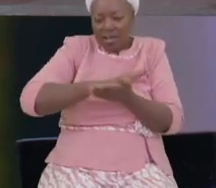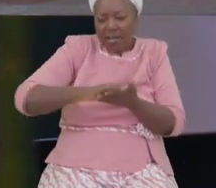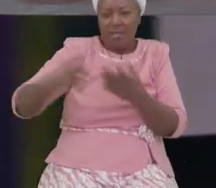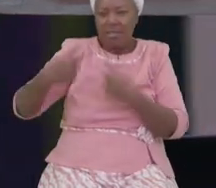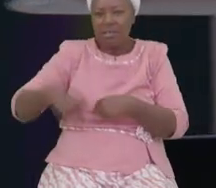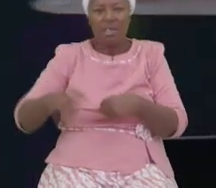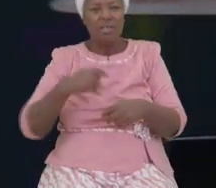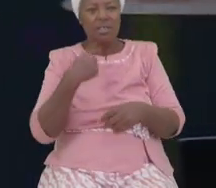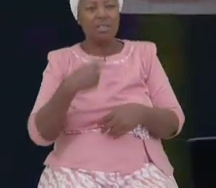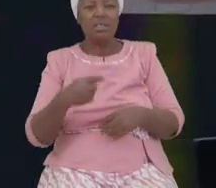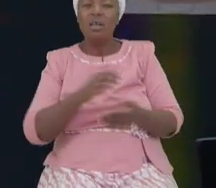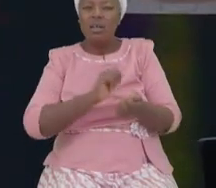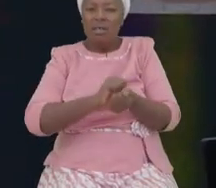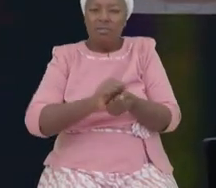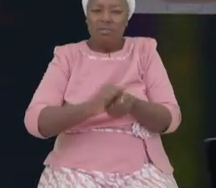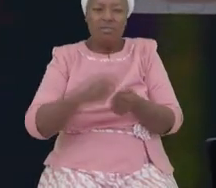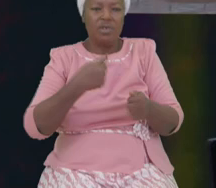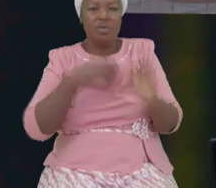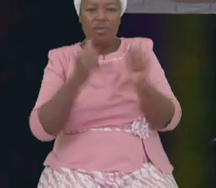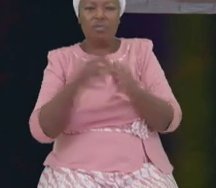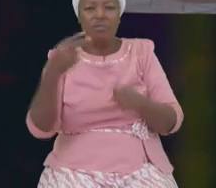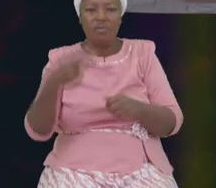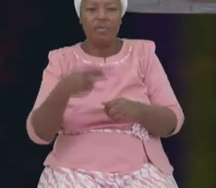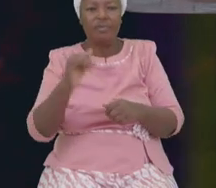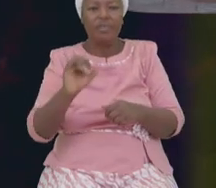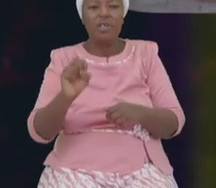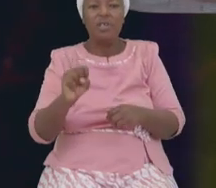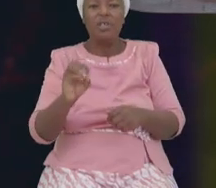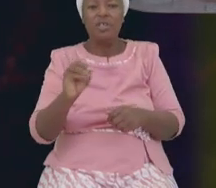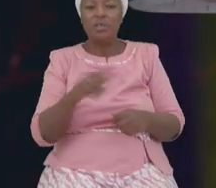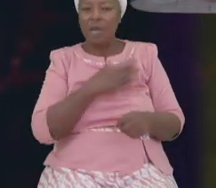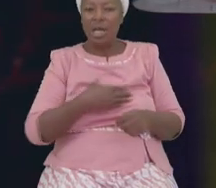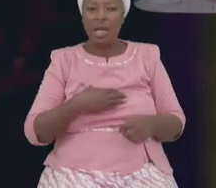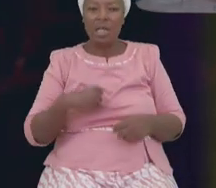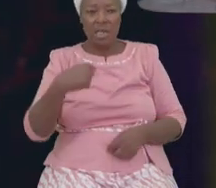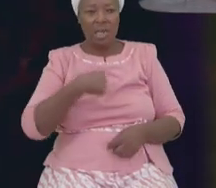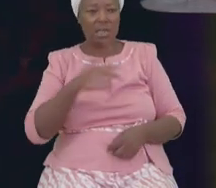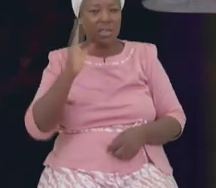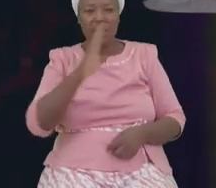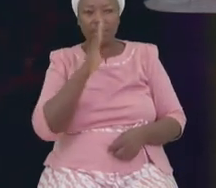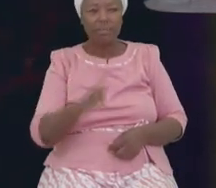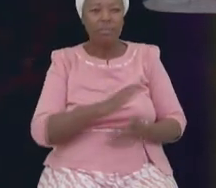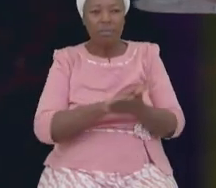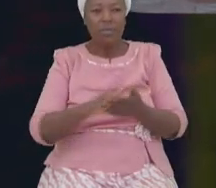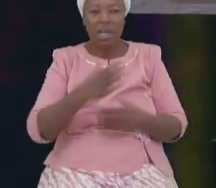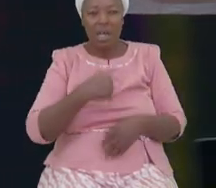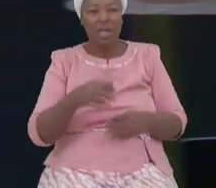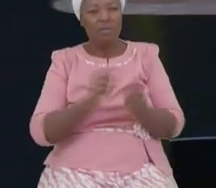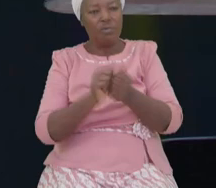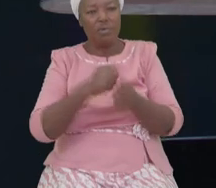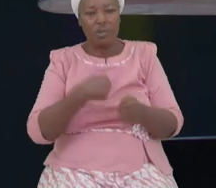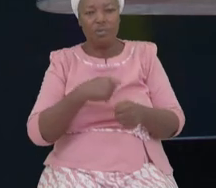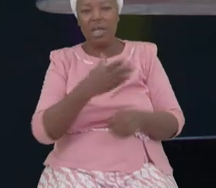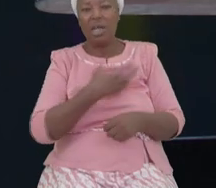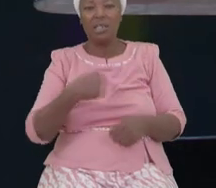says, purge me with hyssop, and I shall be clean. Wash me, and I shall be whiter than snow. In verse 8,